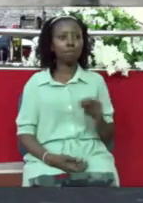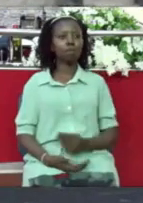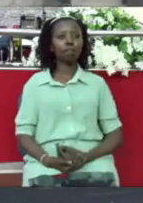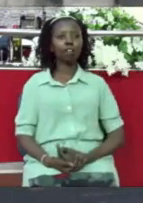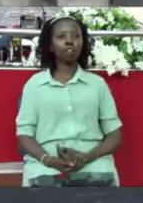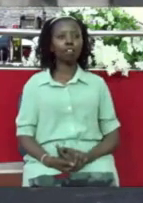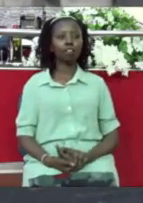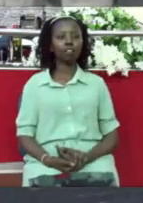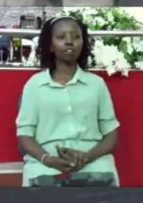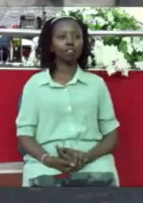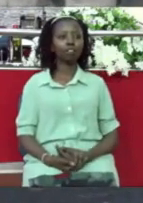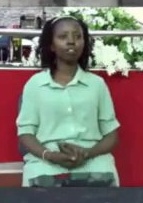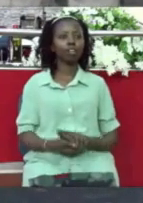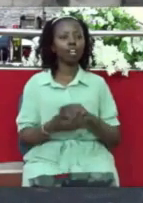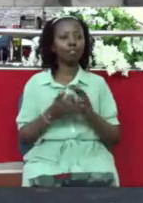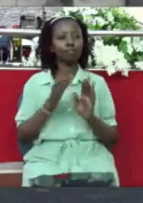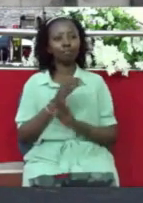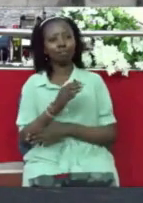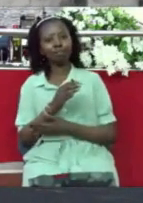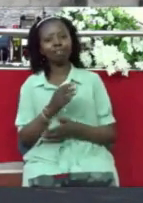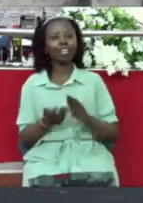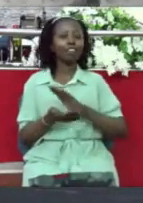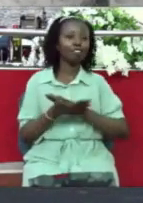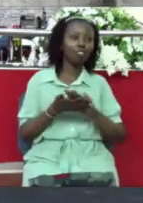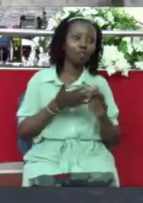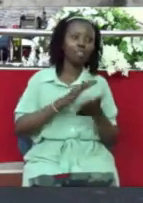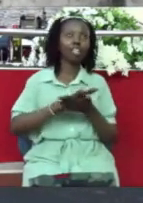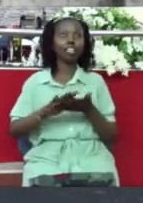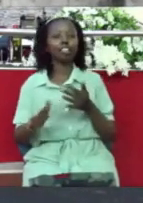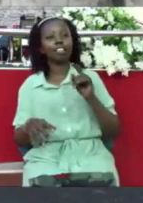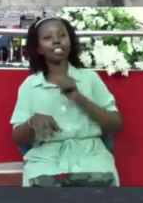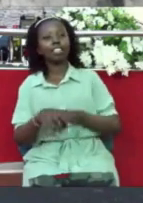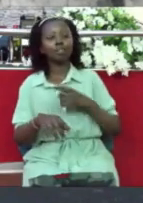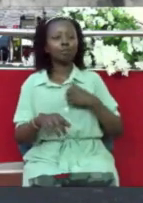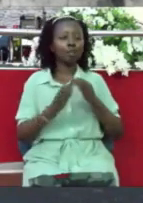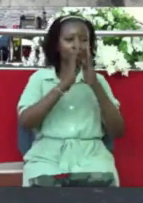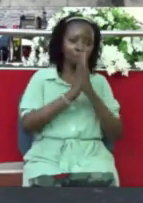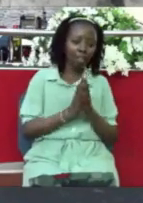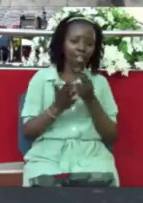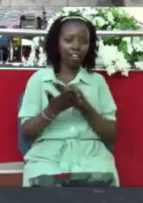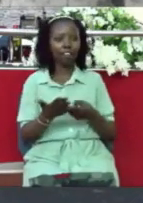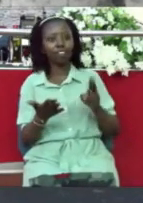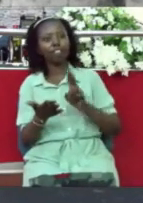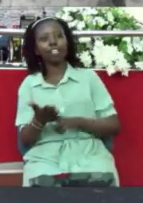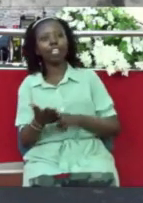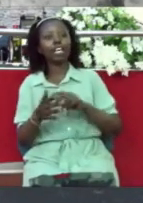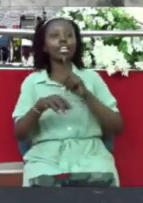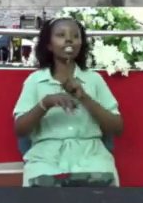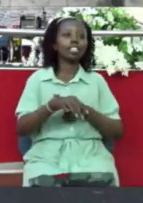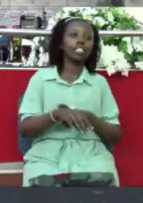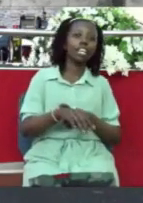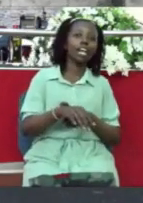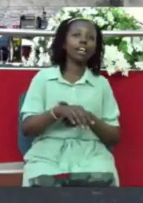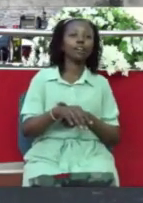fear. Forgive the times I've prayed and failed when evil